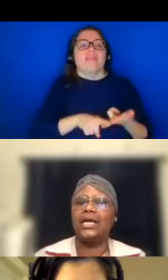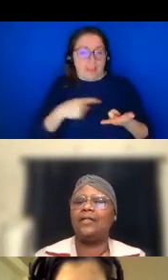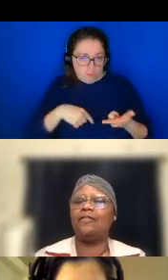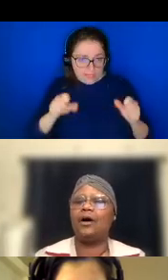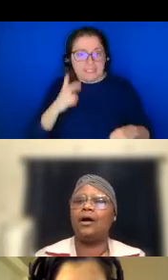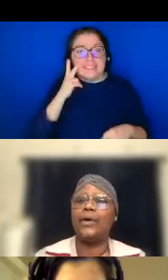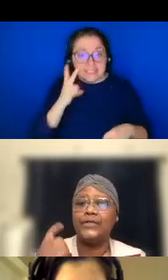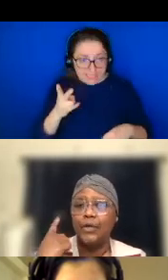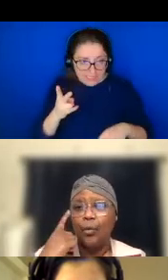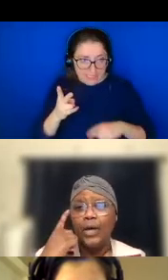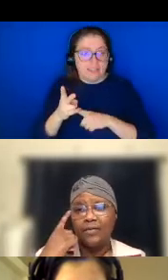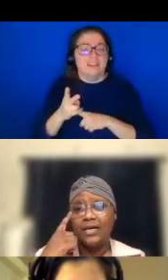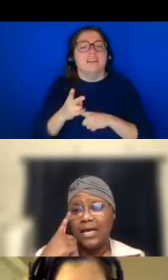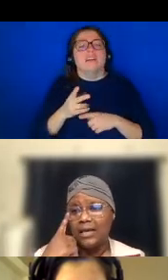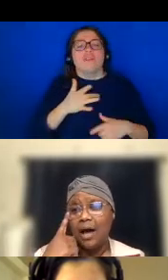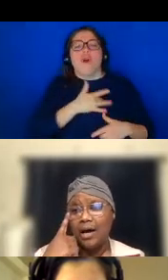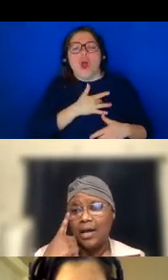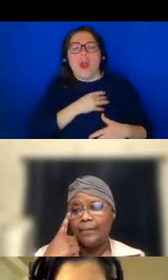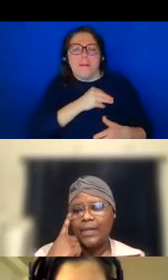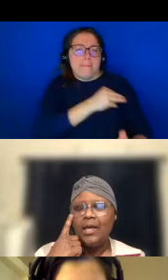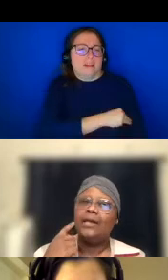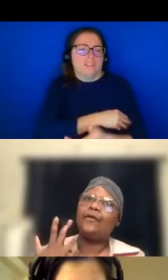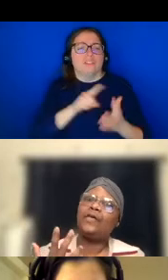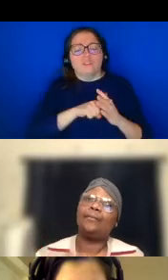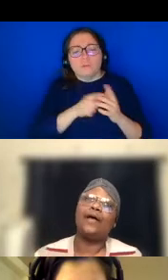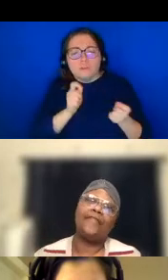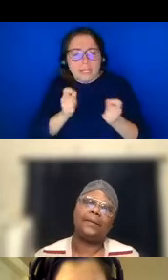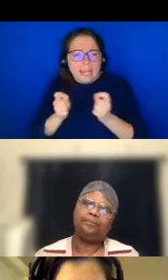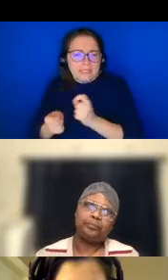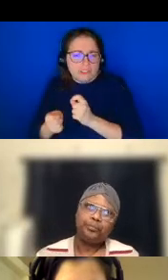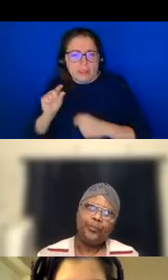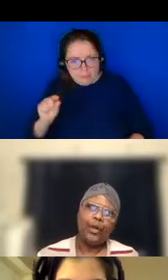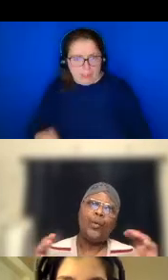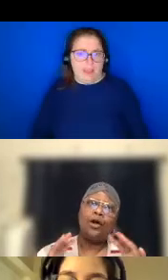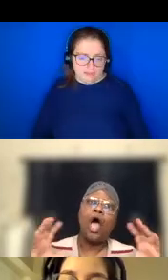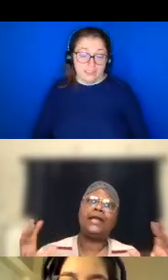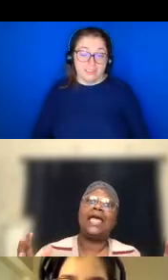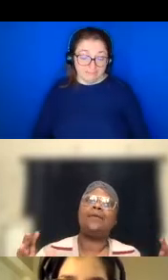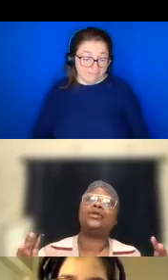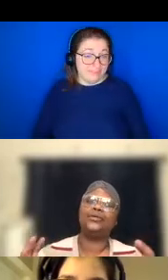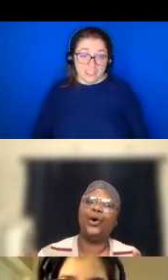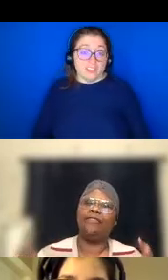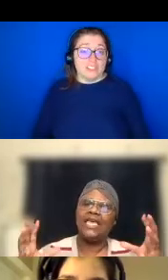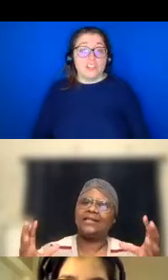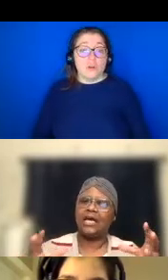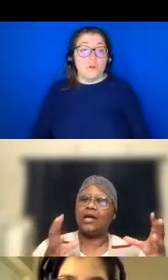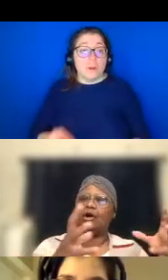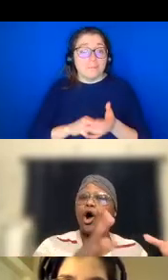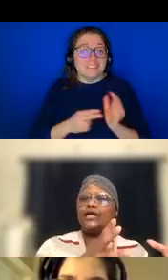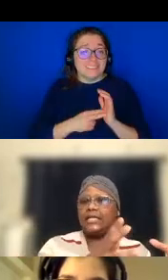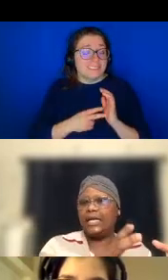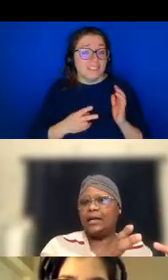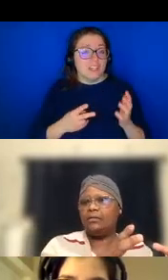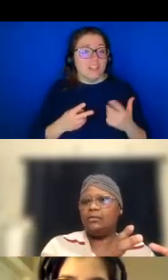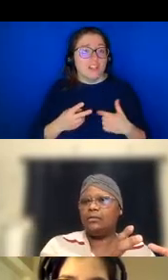changes in the heart muscle with the naked eye. Now think about that. We are unable to put the entire